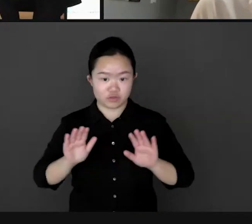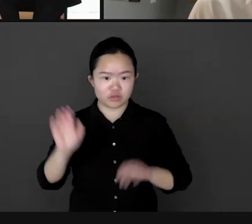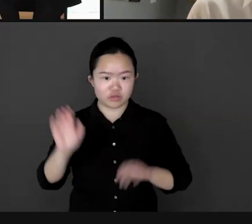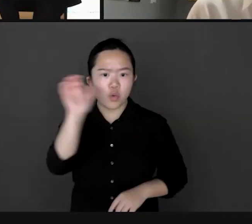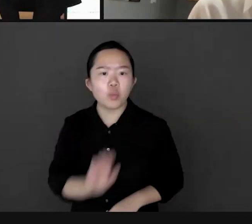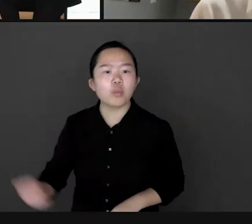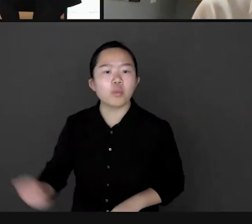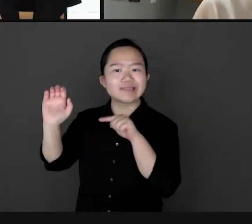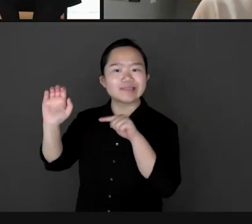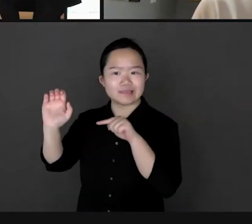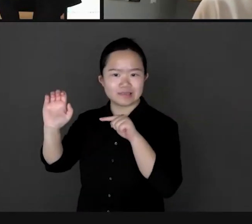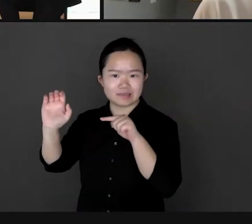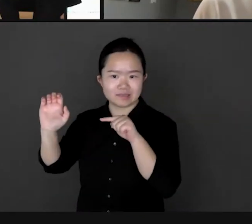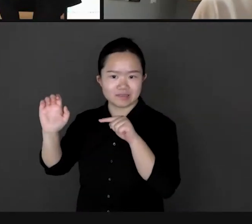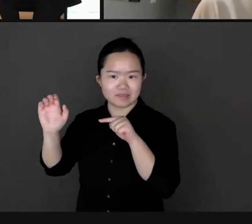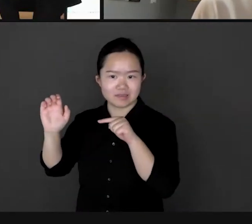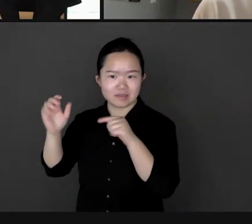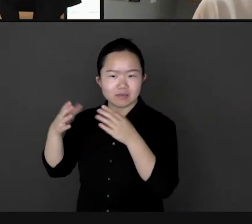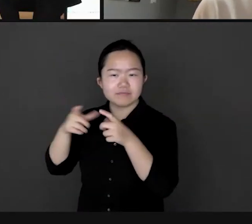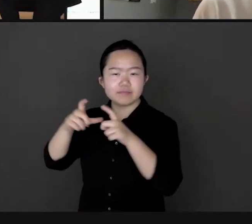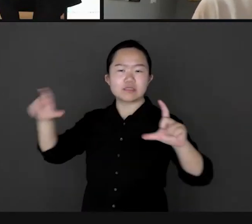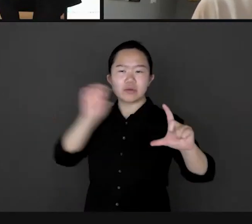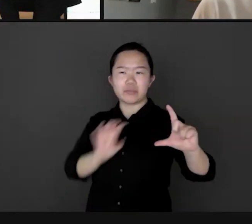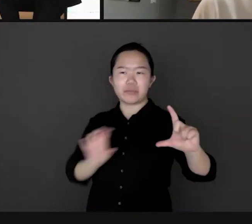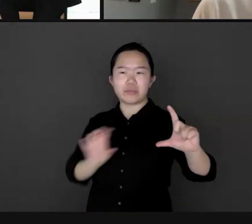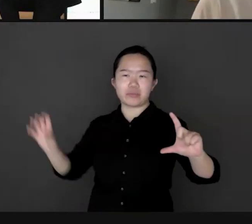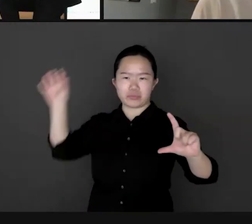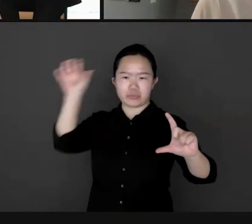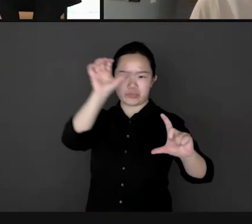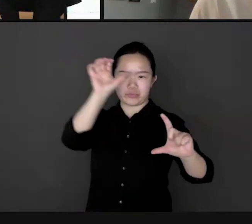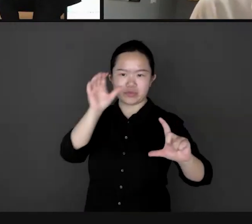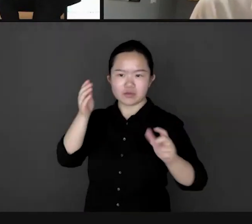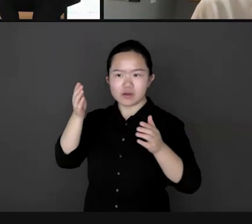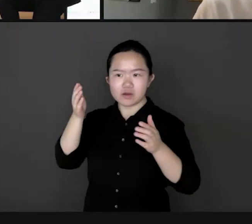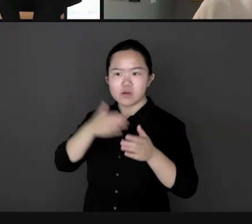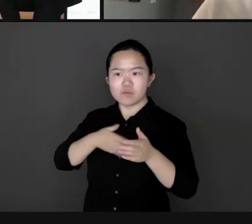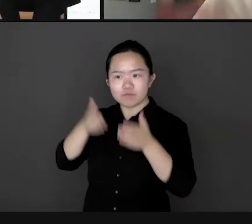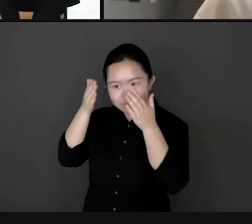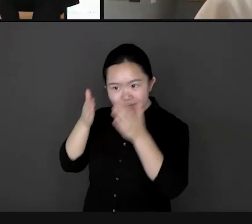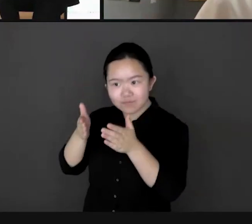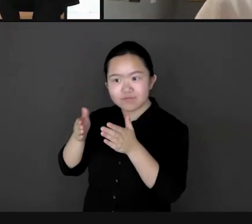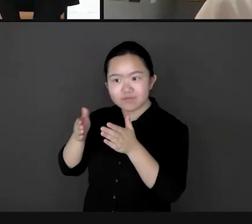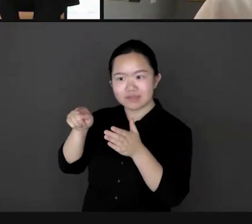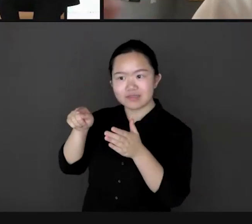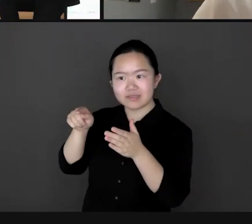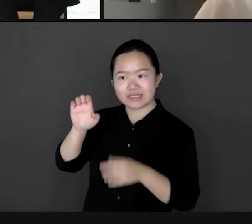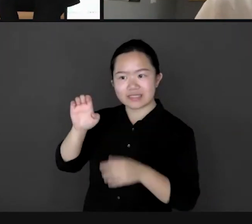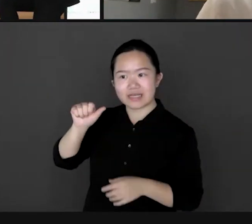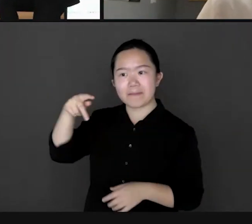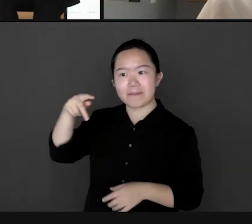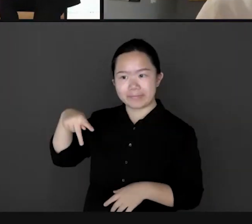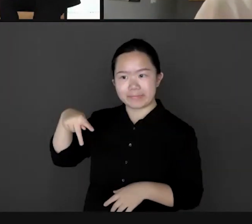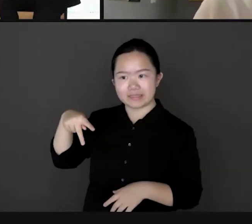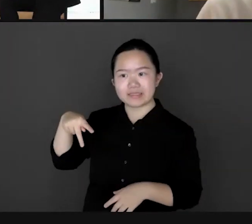that are growing faster. So we will be exploring the possibility of opening new partners in